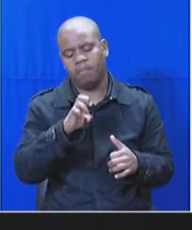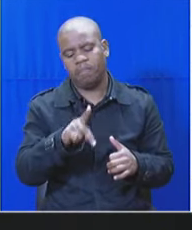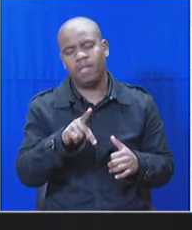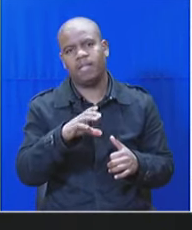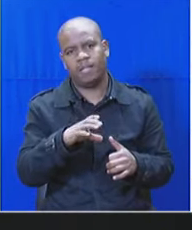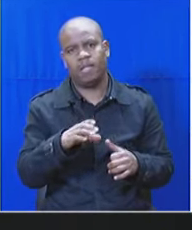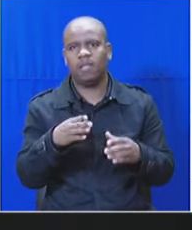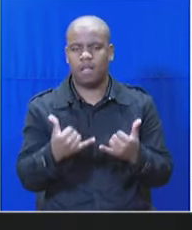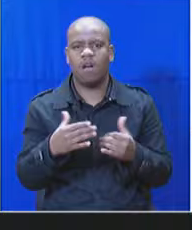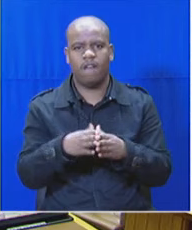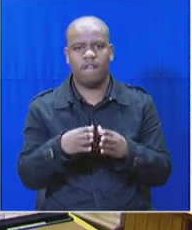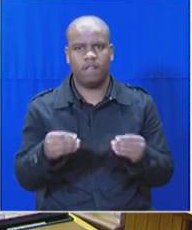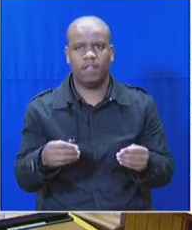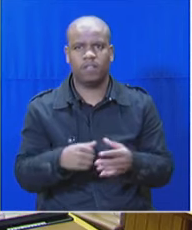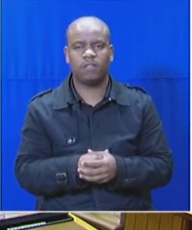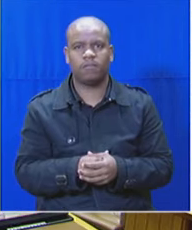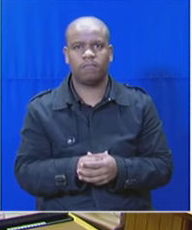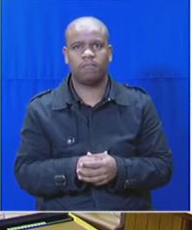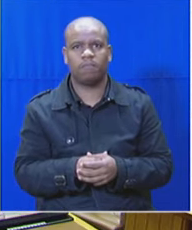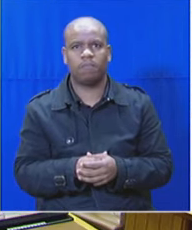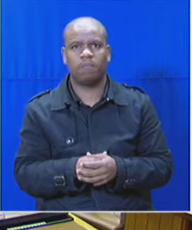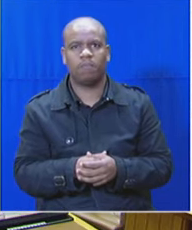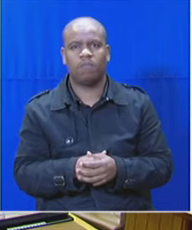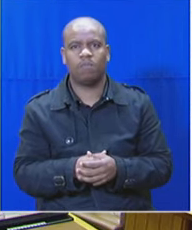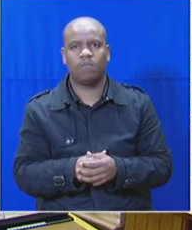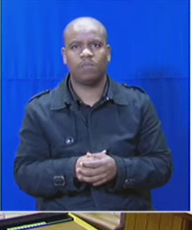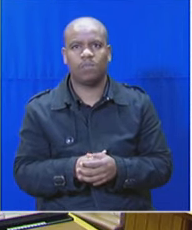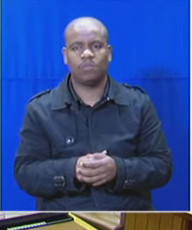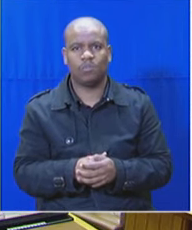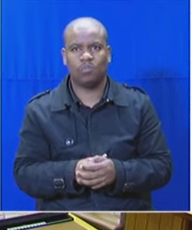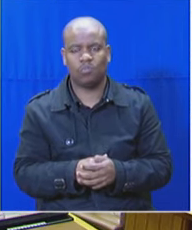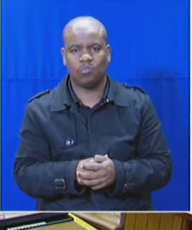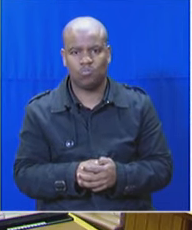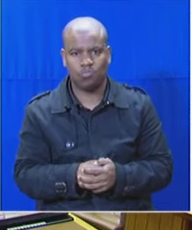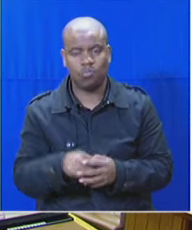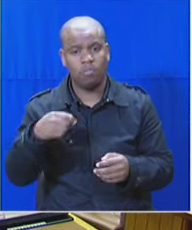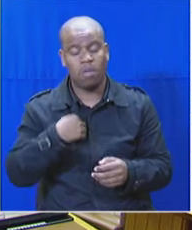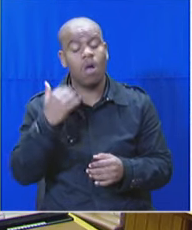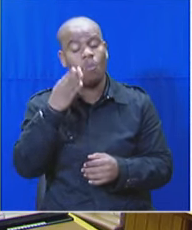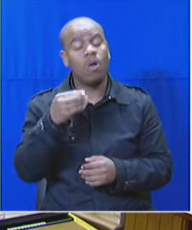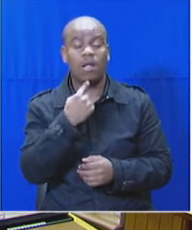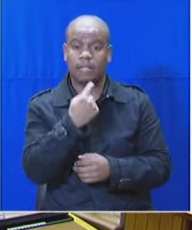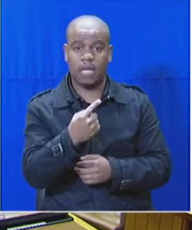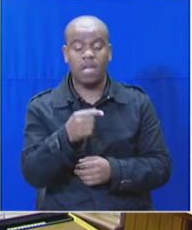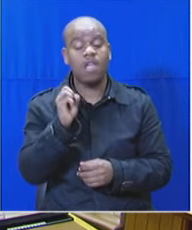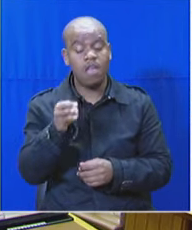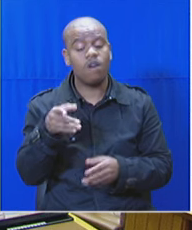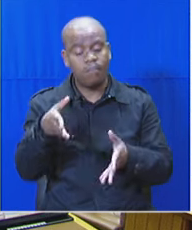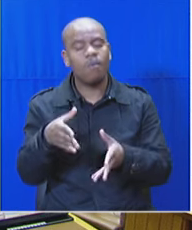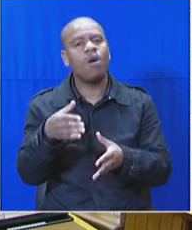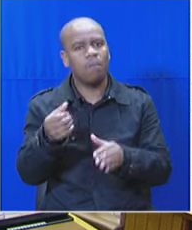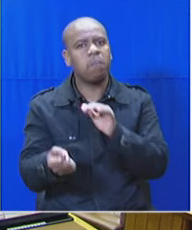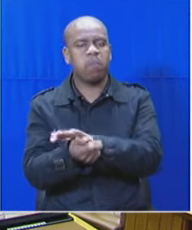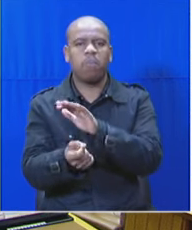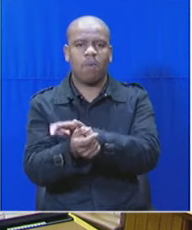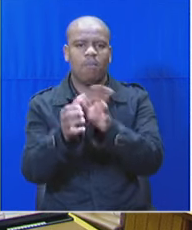that, you. I want to tell you that I shall repeat that for as long as you go on like Oh, that. thank you.